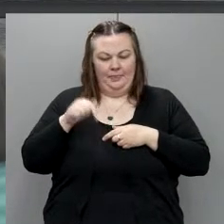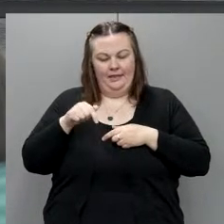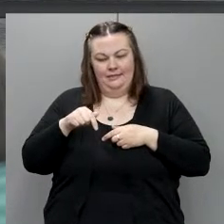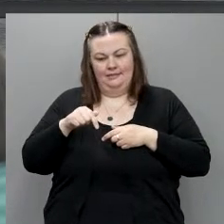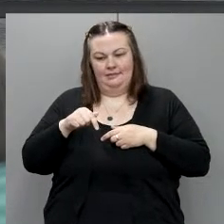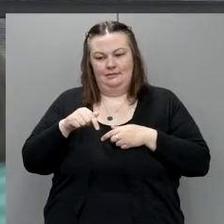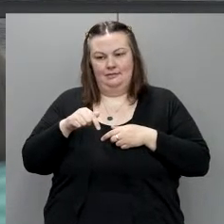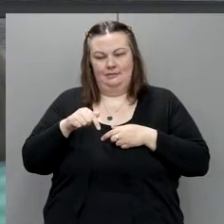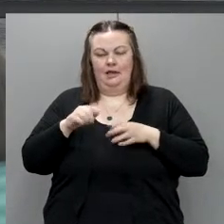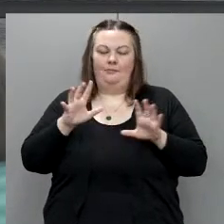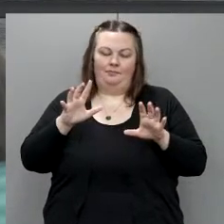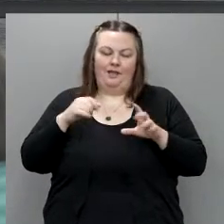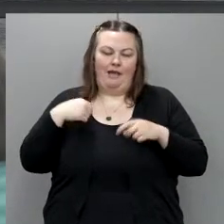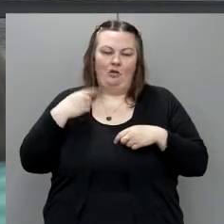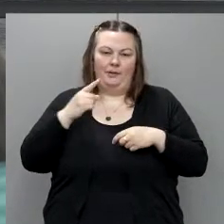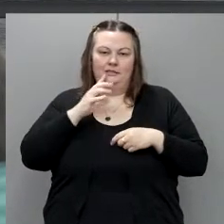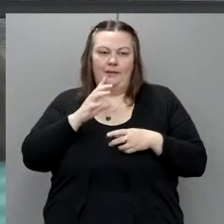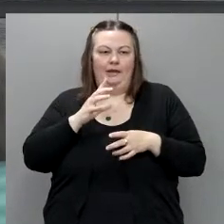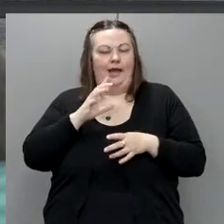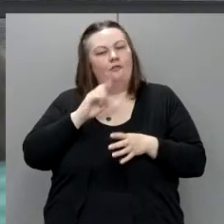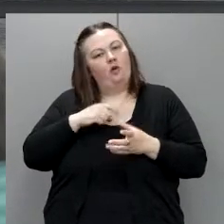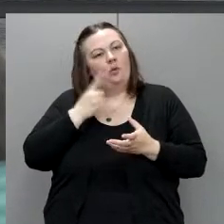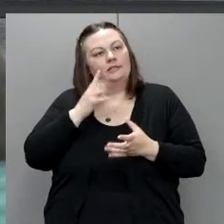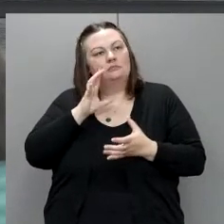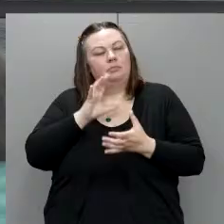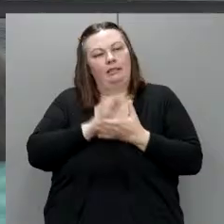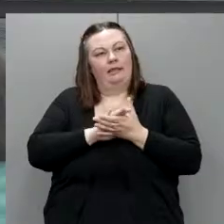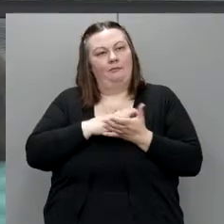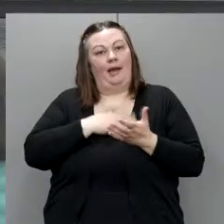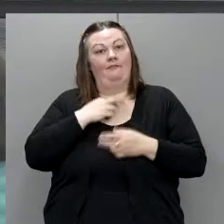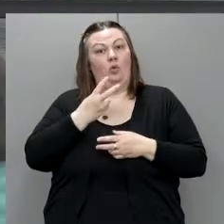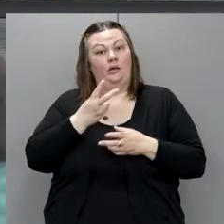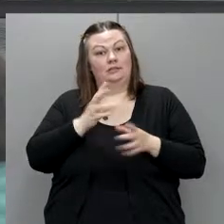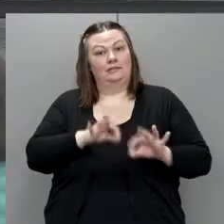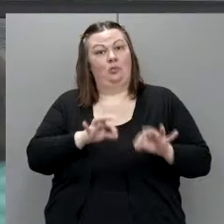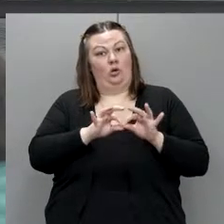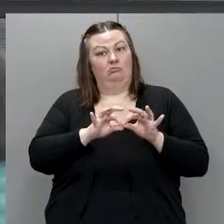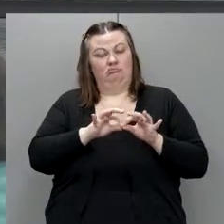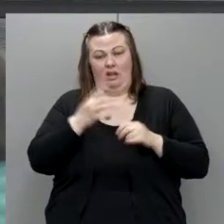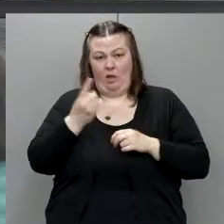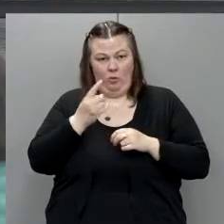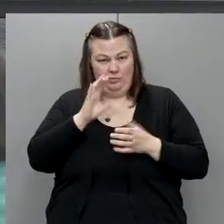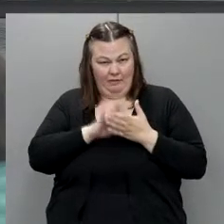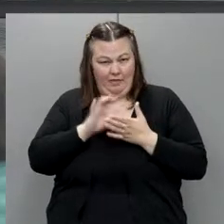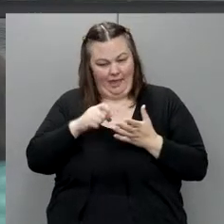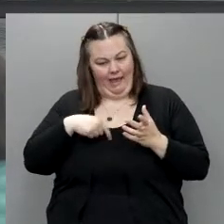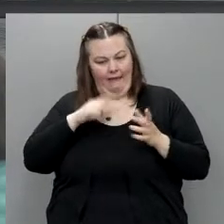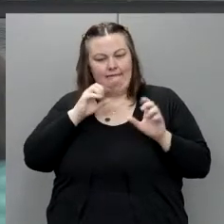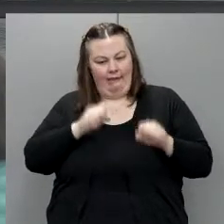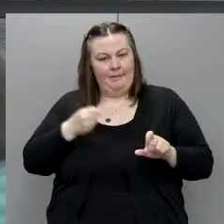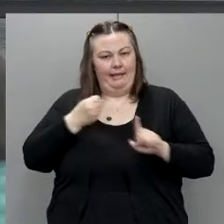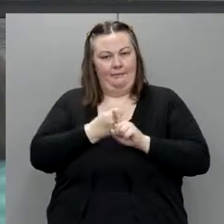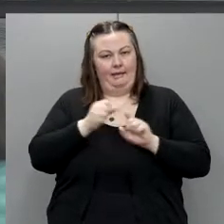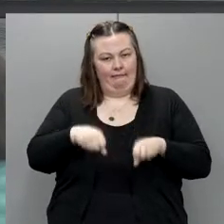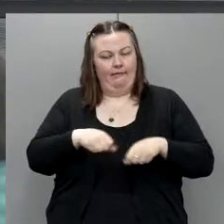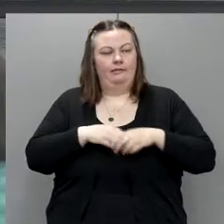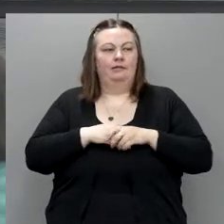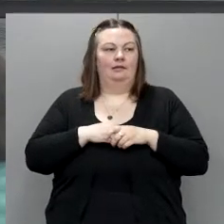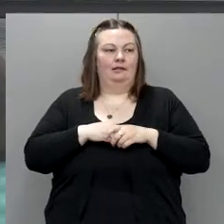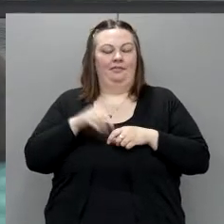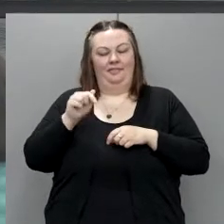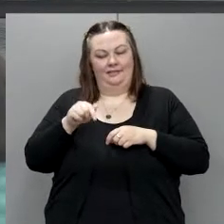to me, although I've always been a firm believer that my voice matters, that I make a difference,